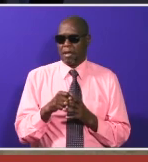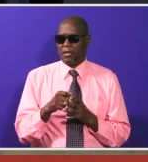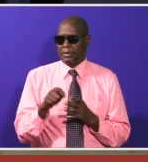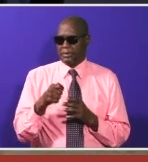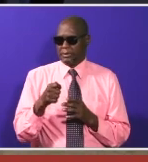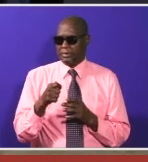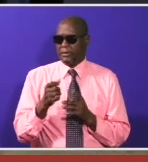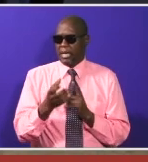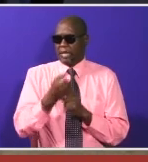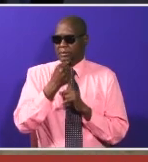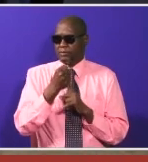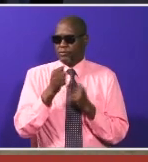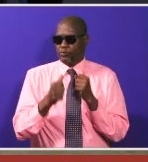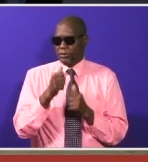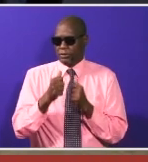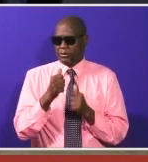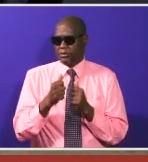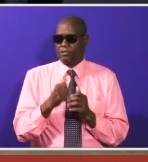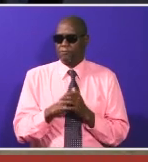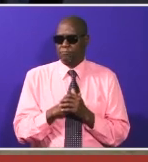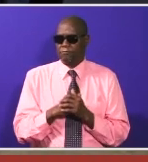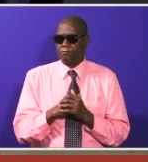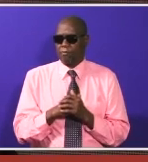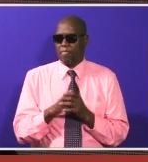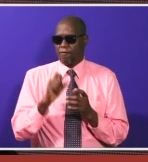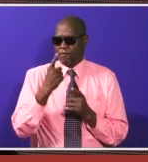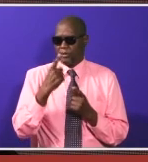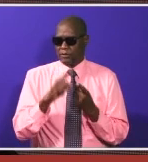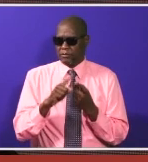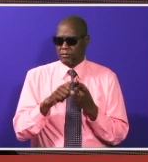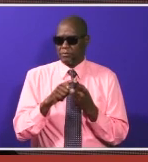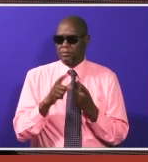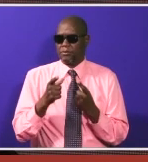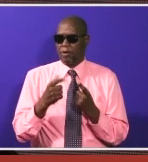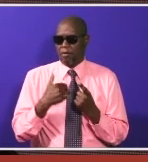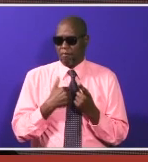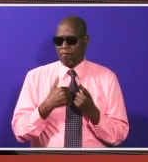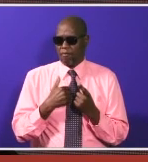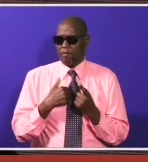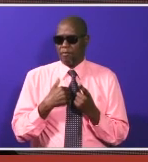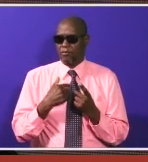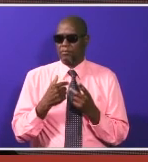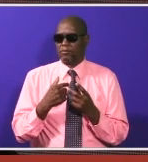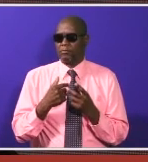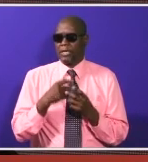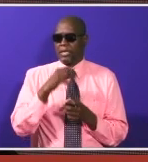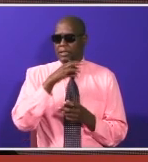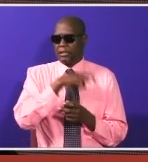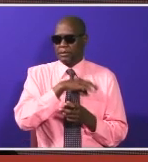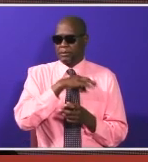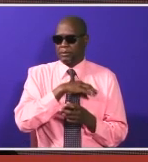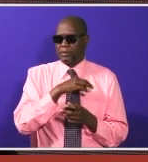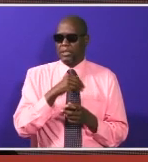first milestone since we came into office in 2018 is that, first of all, we've been able to undertake a remuneration review. It happens once